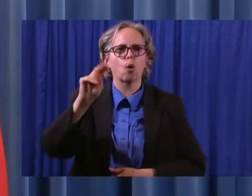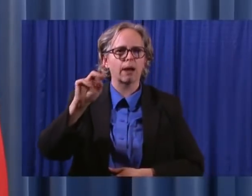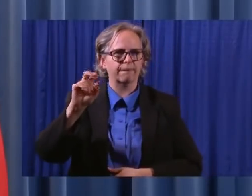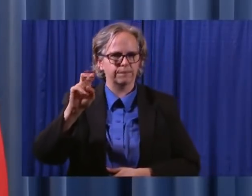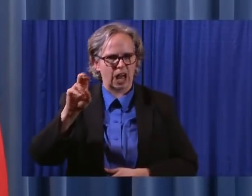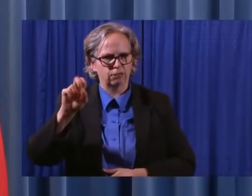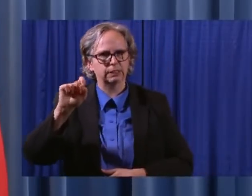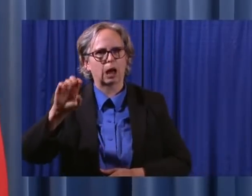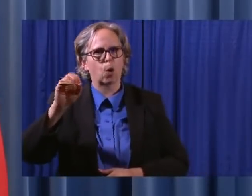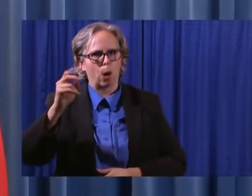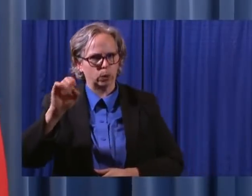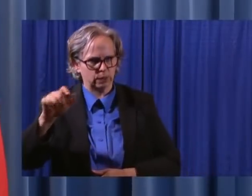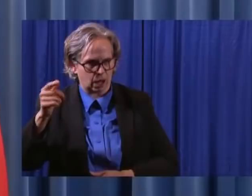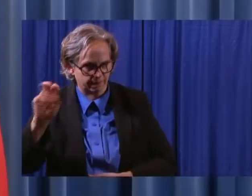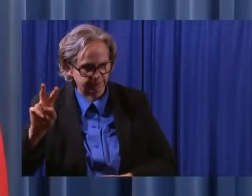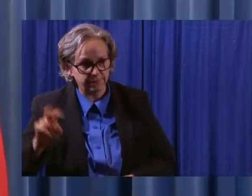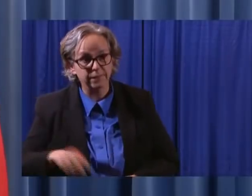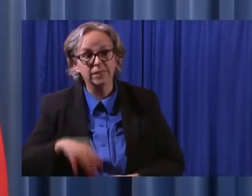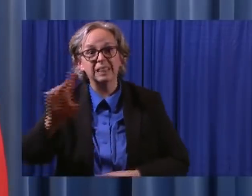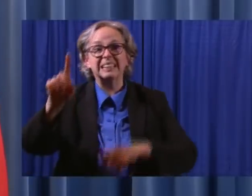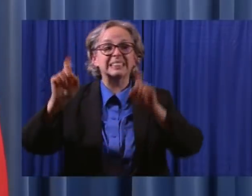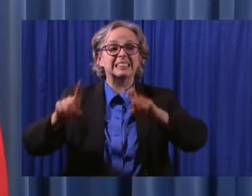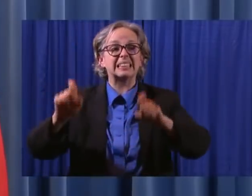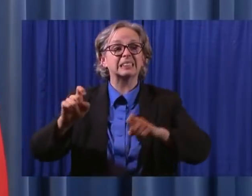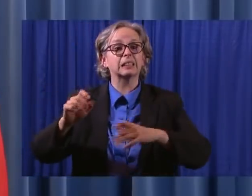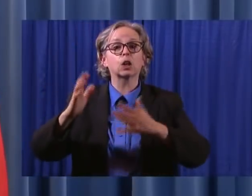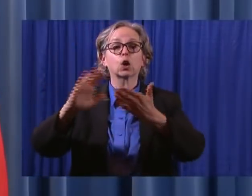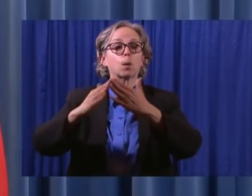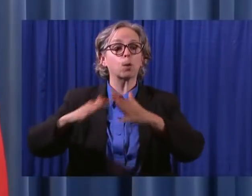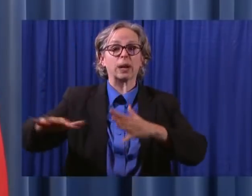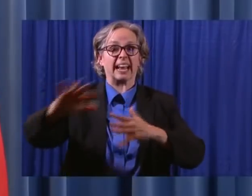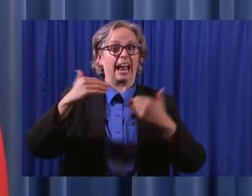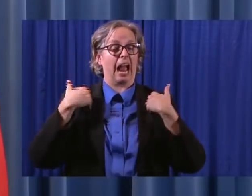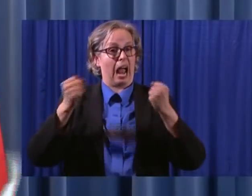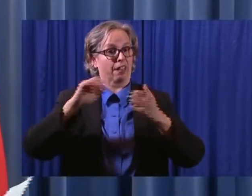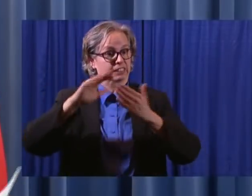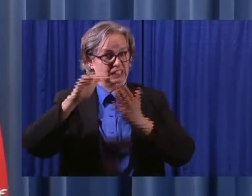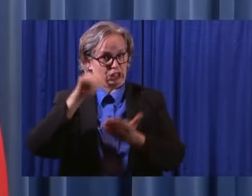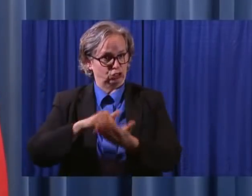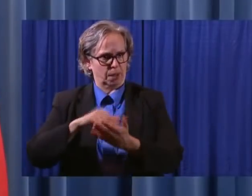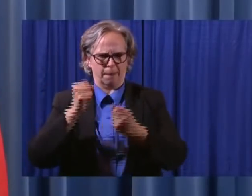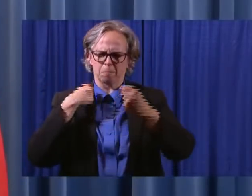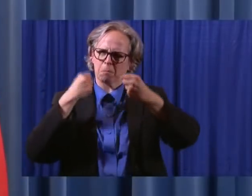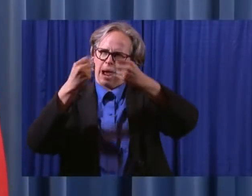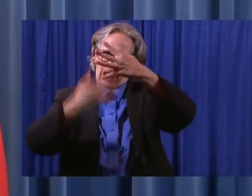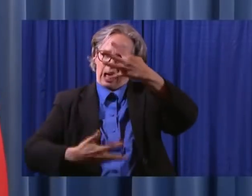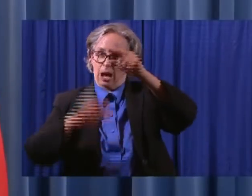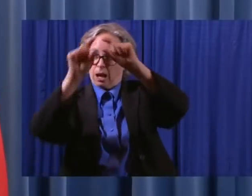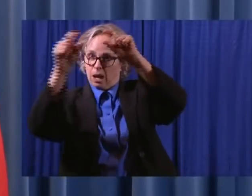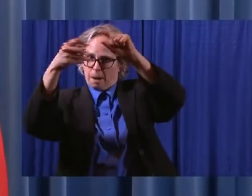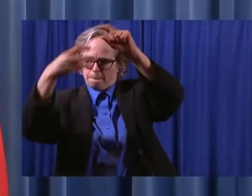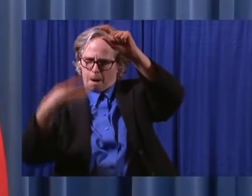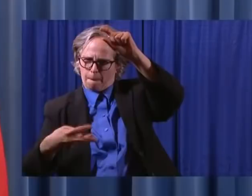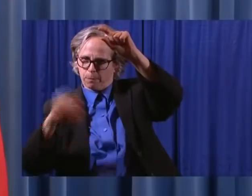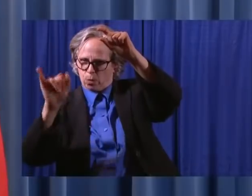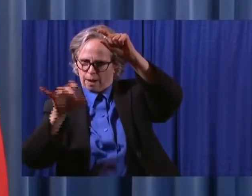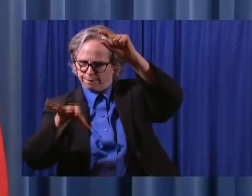www.coronavirus.ohio.gov and click on Testing and Community Health Centers tab at the top of the page.